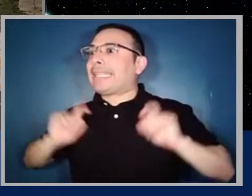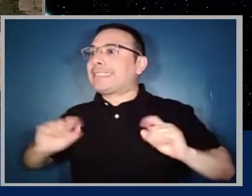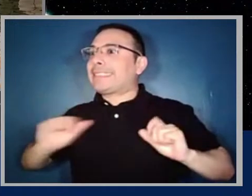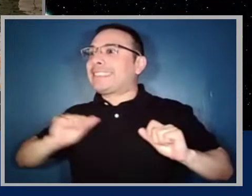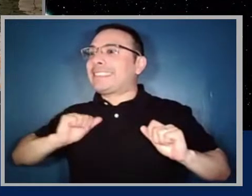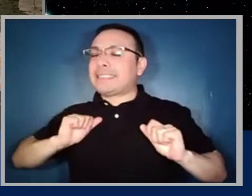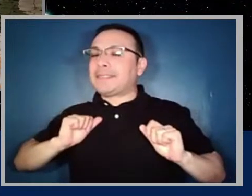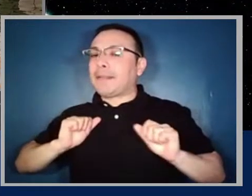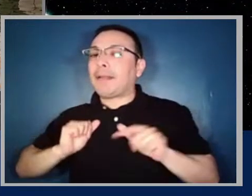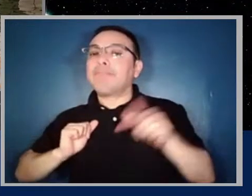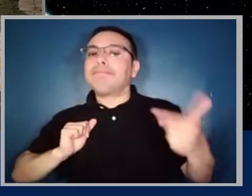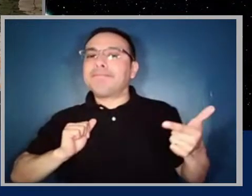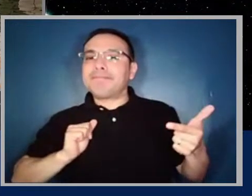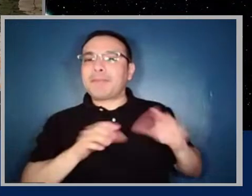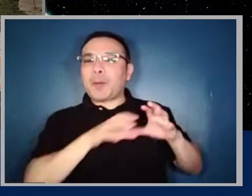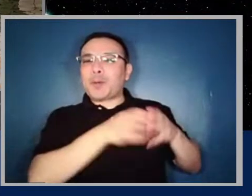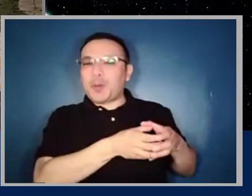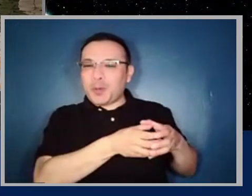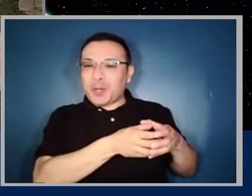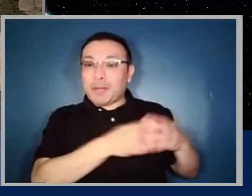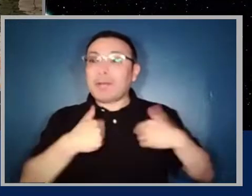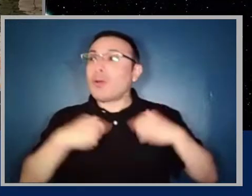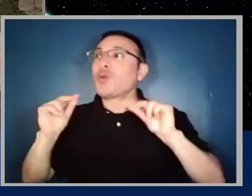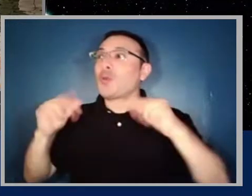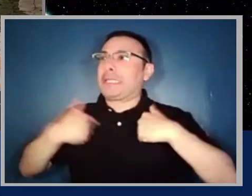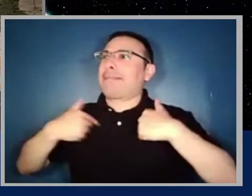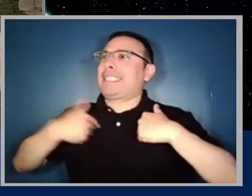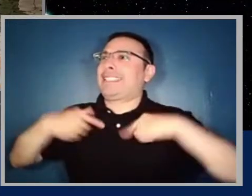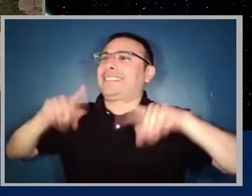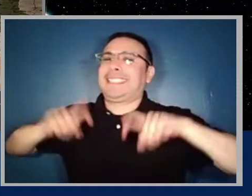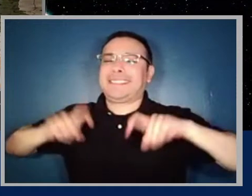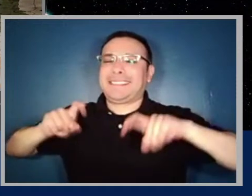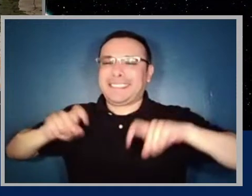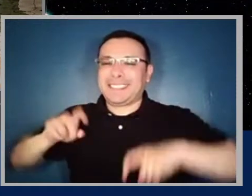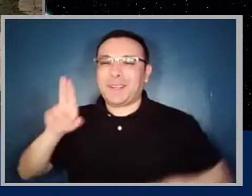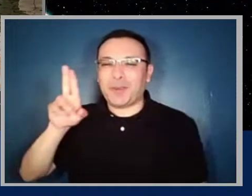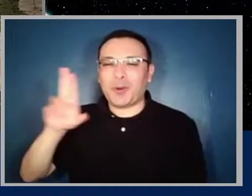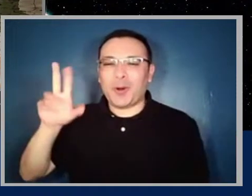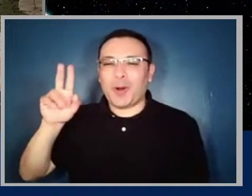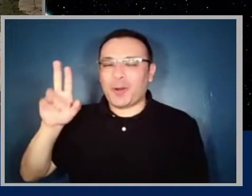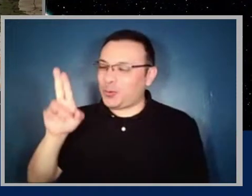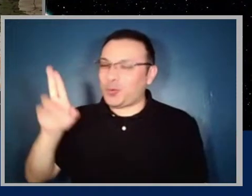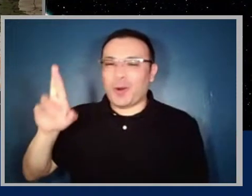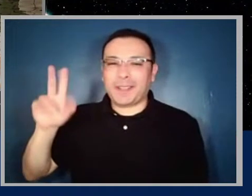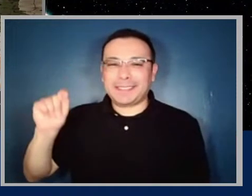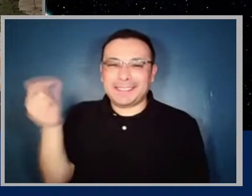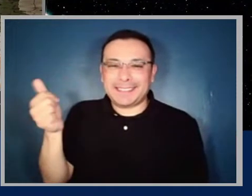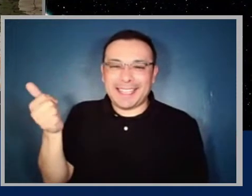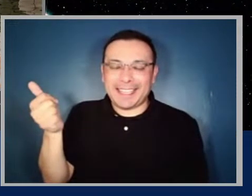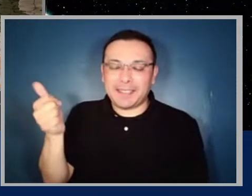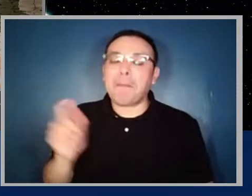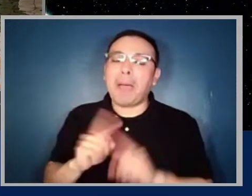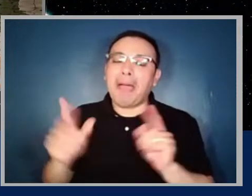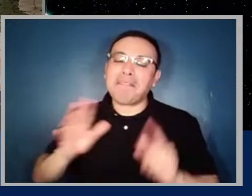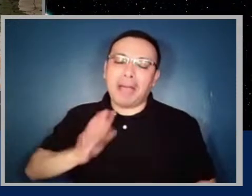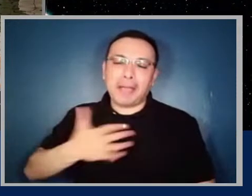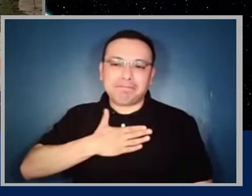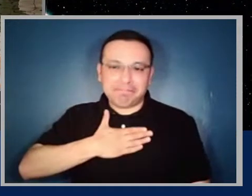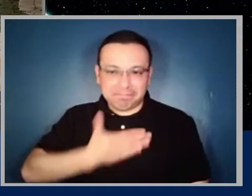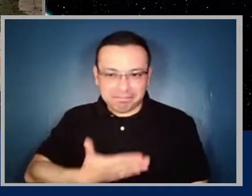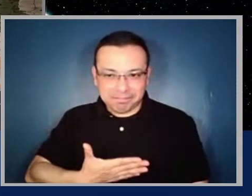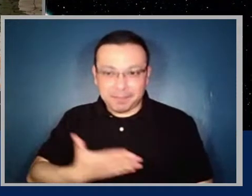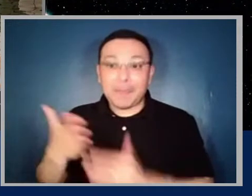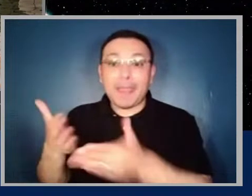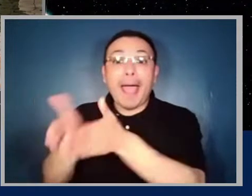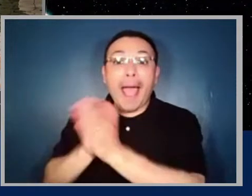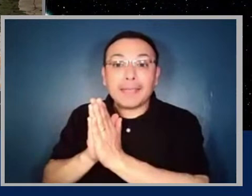of next year, but everybody wants to be the subjects during URT 10. But we agreed for the first time that we'll ask the Navy to